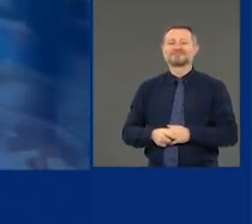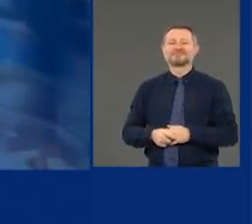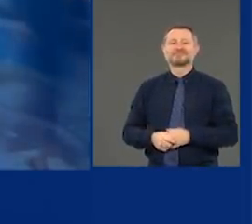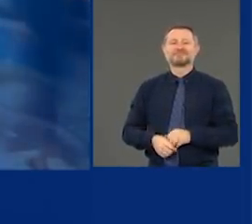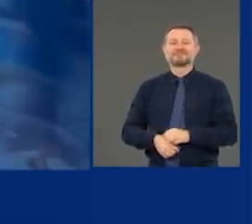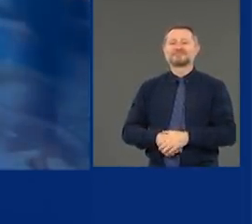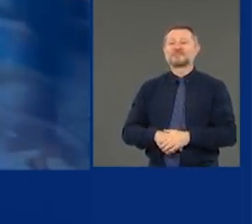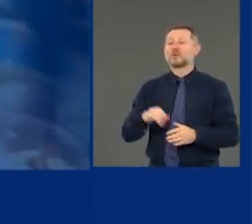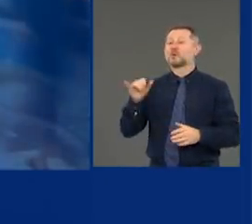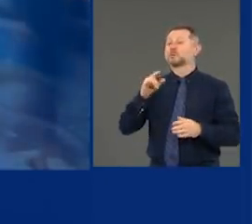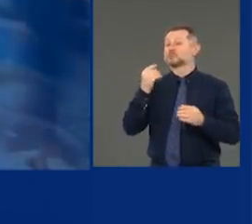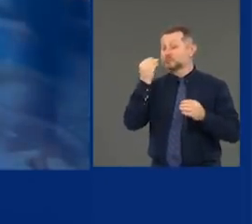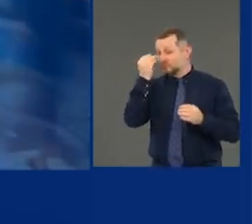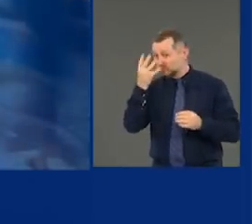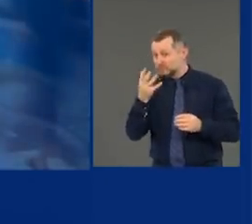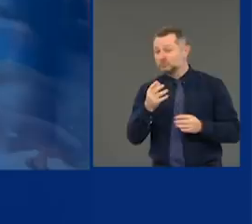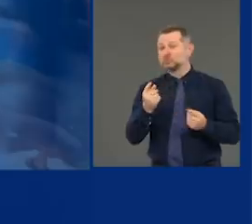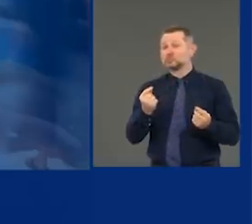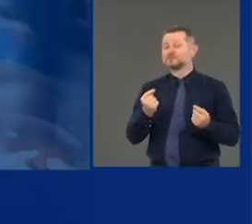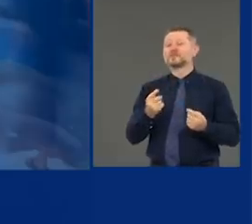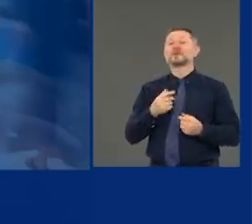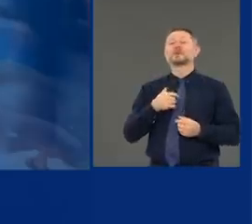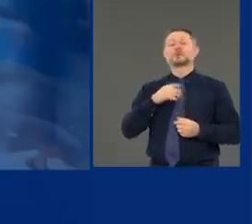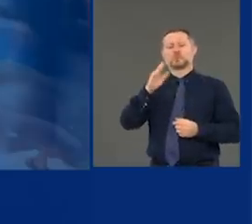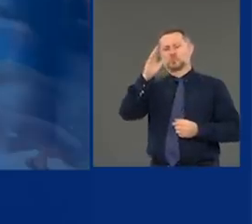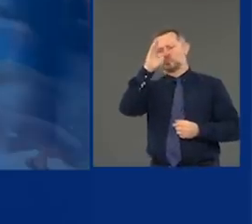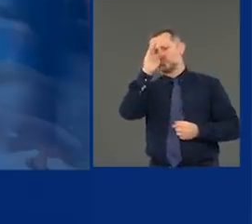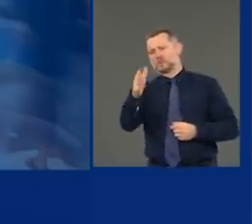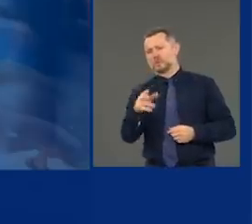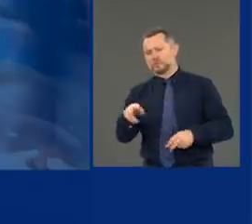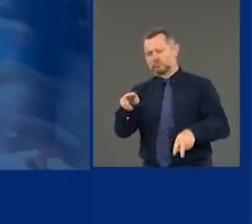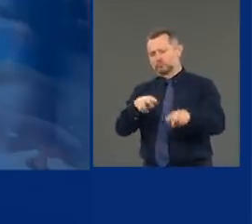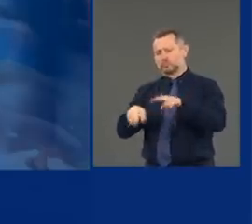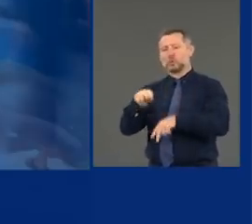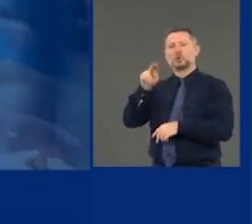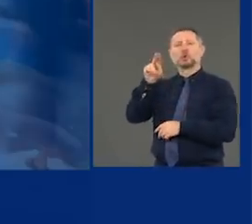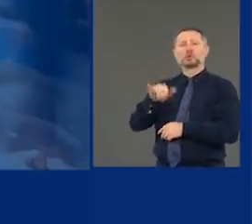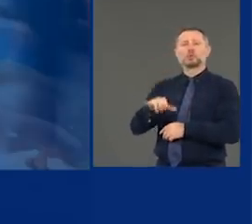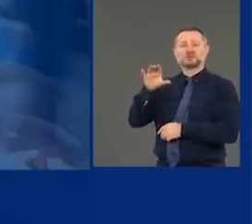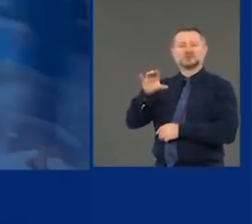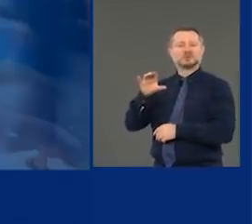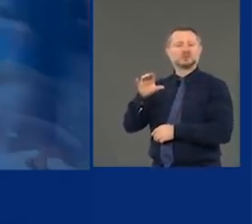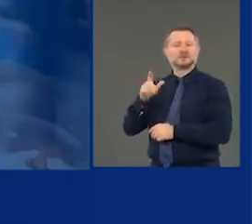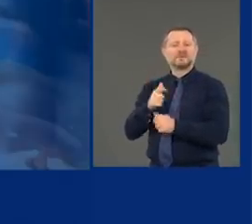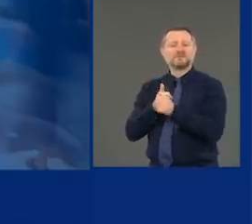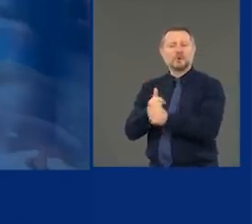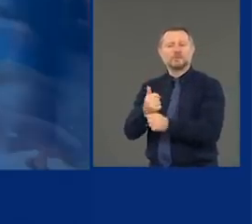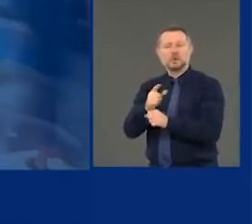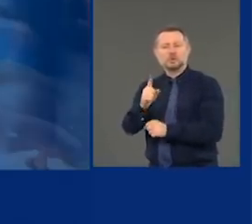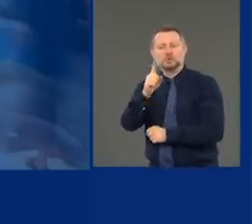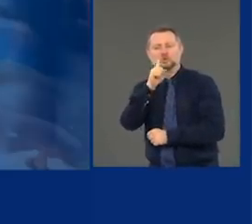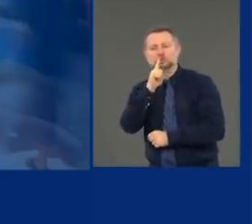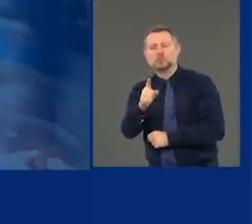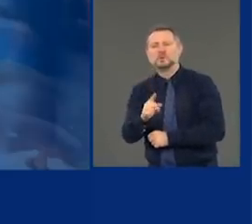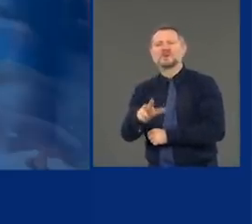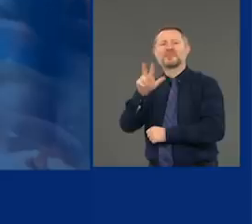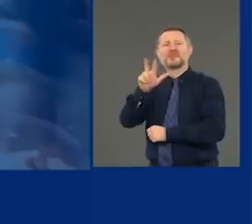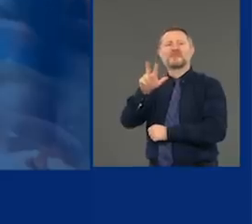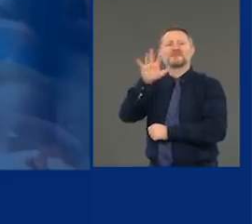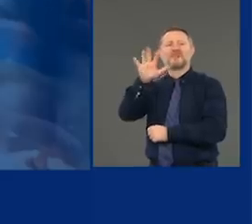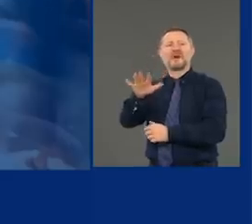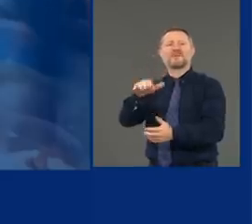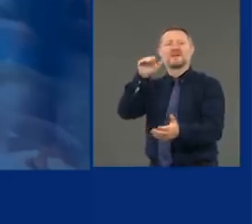We're also going to keep a special eye on New York City to see what happens. We'll do 35,000 tests